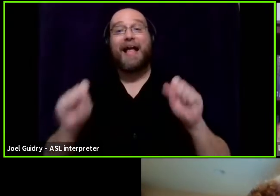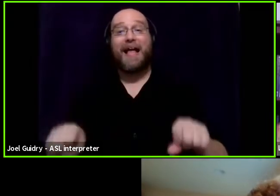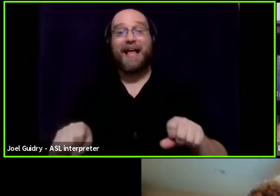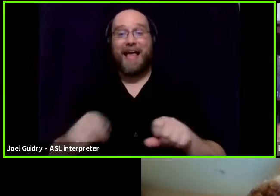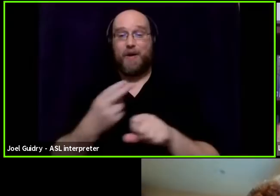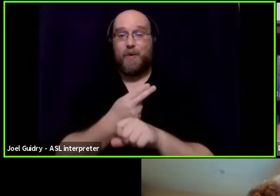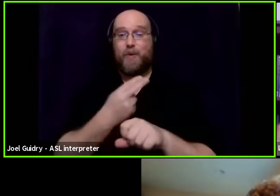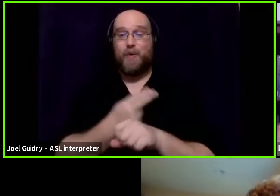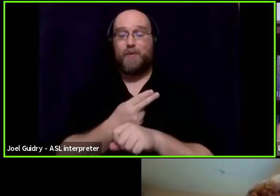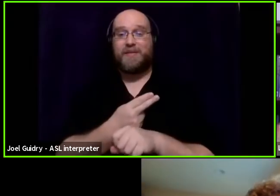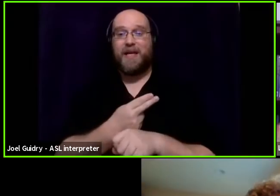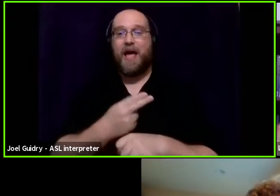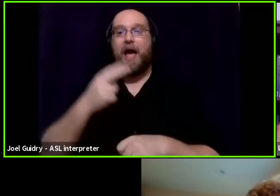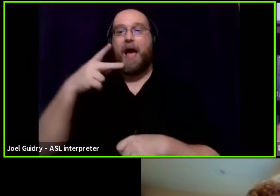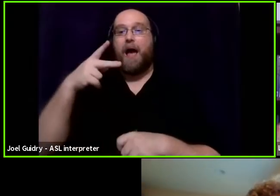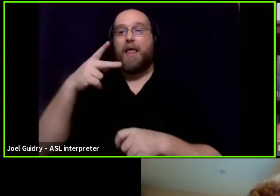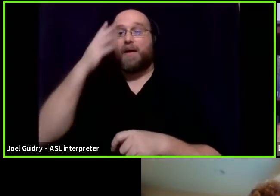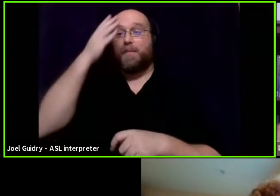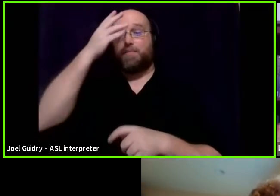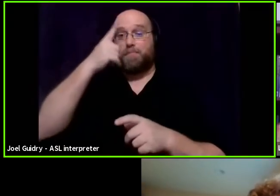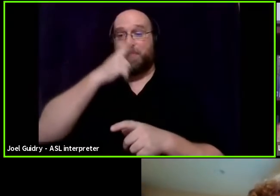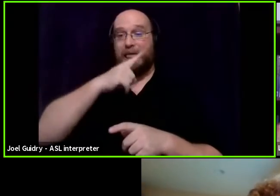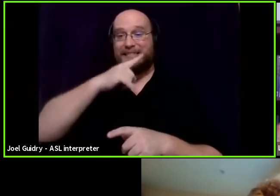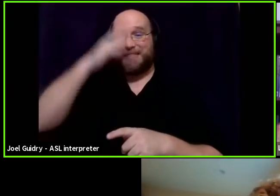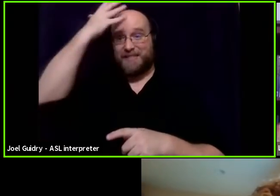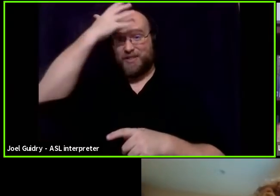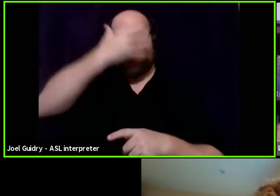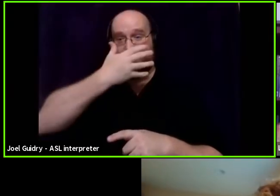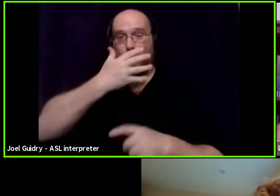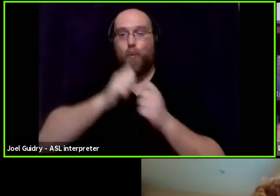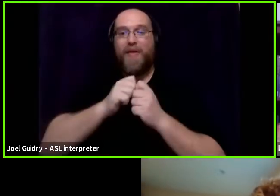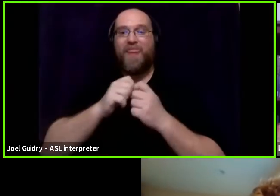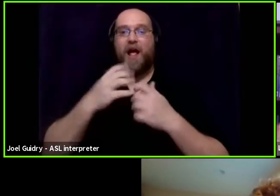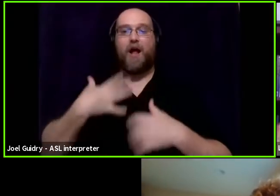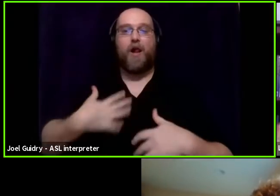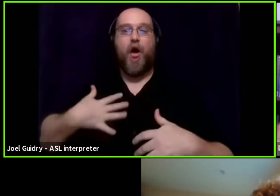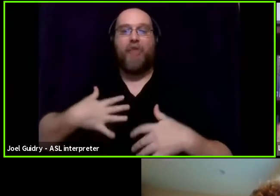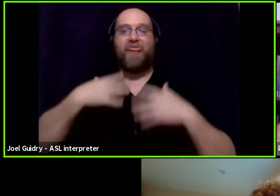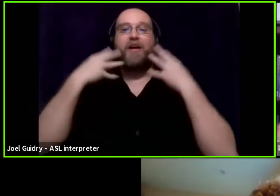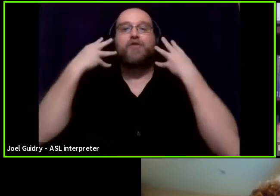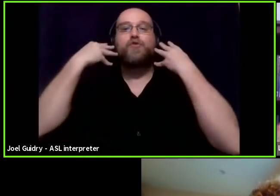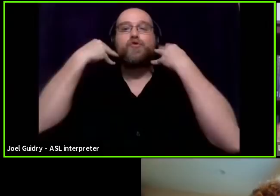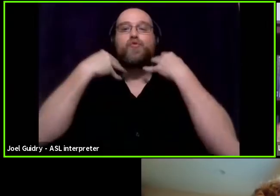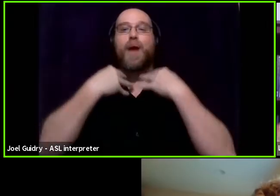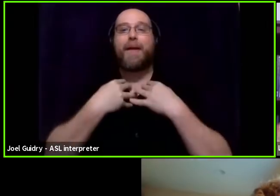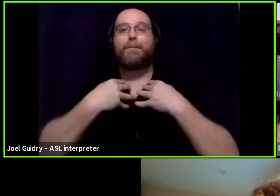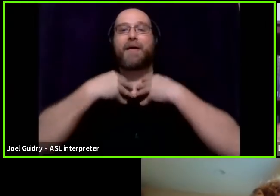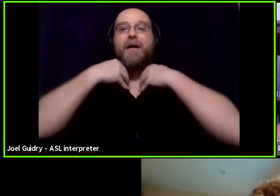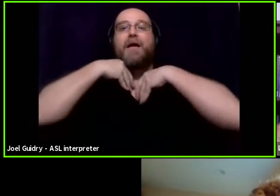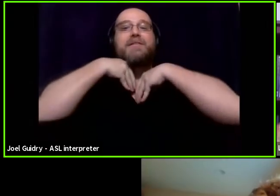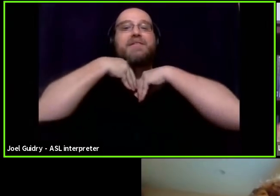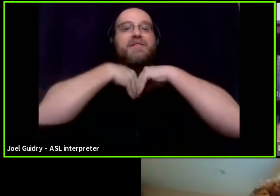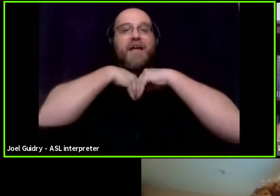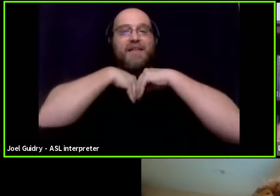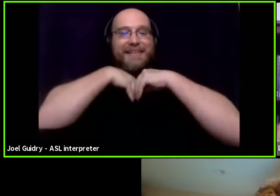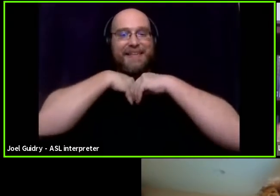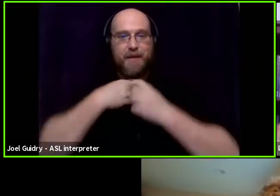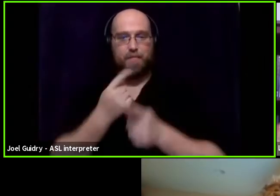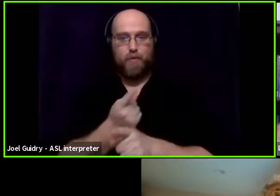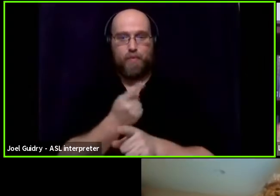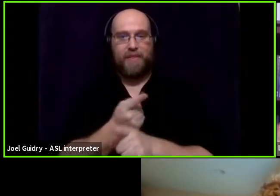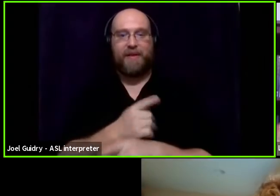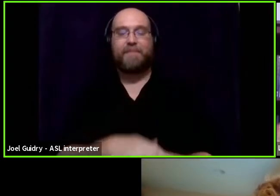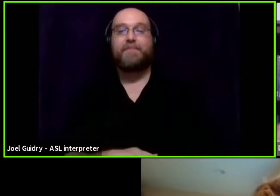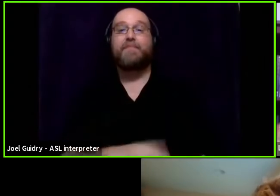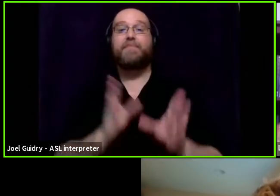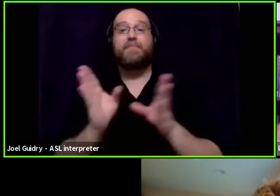cloth drapes appropriately tucked in. So that's that question. N95